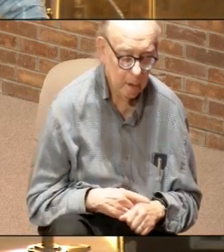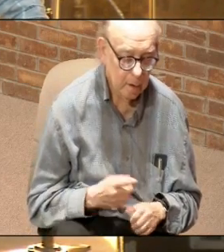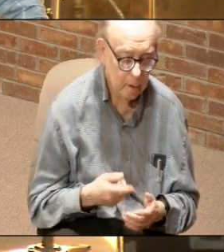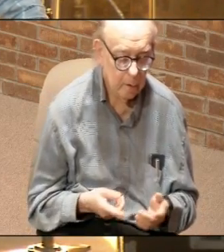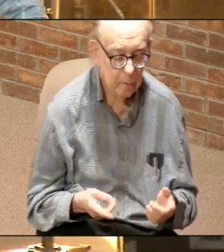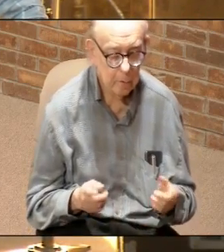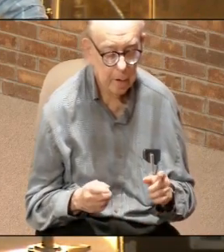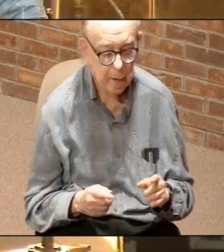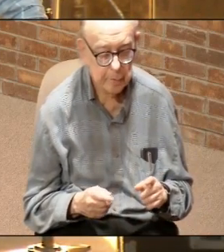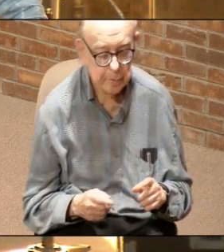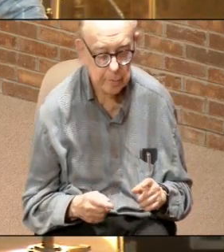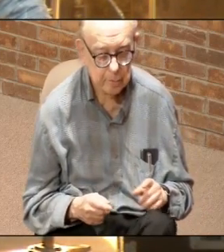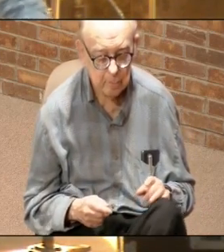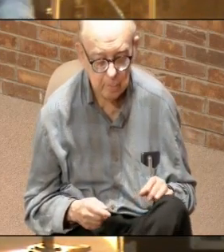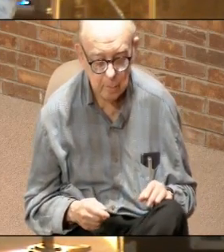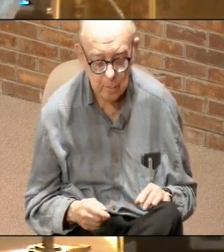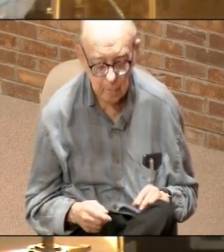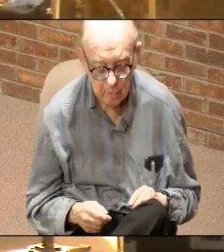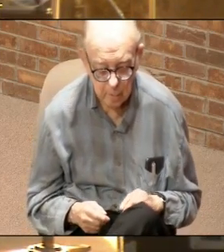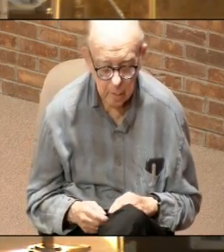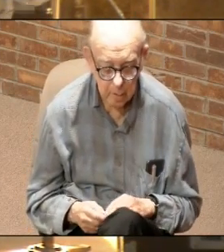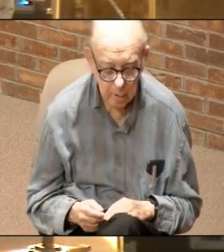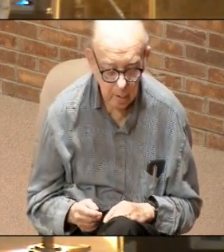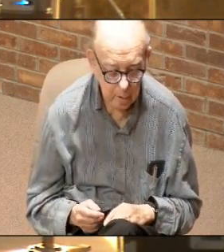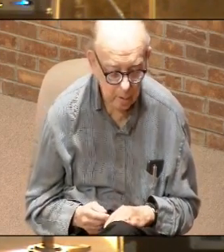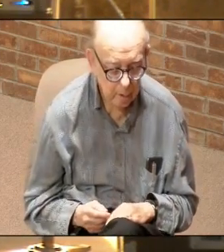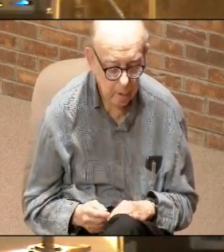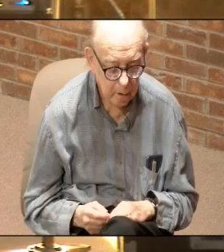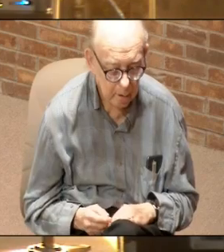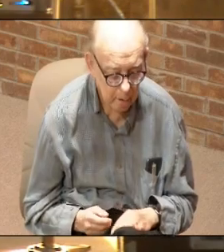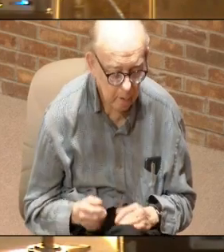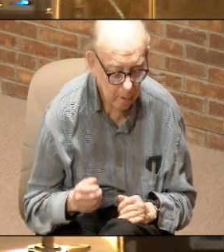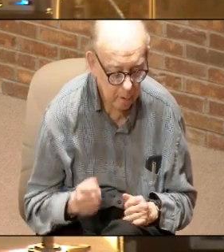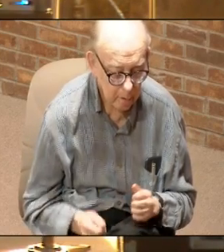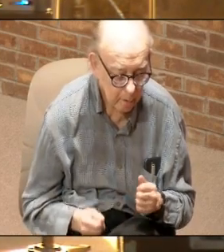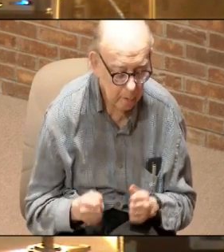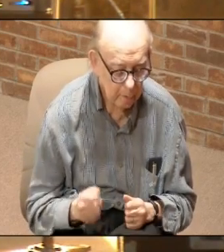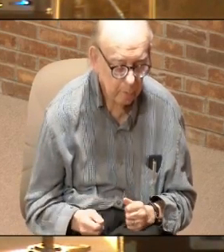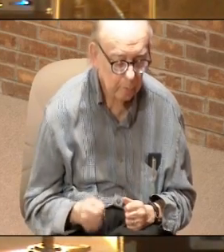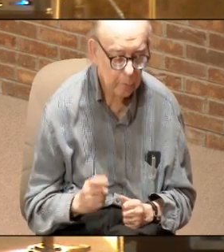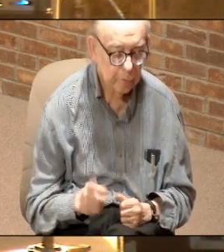what happens and